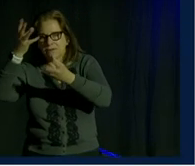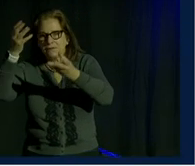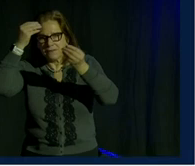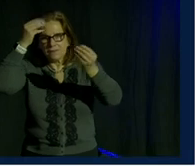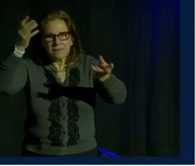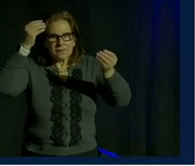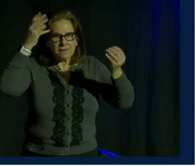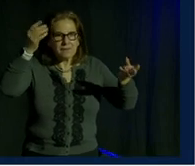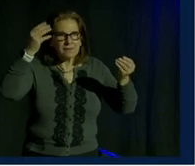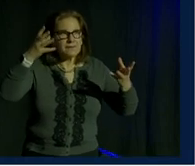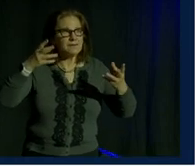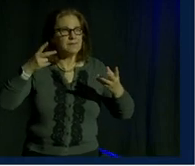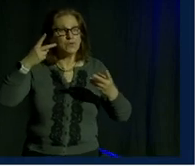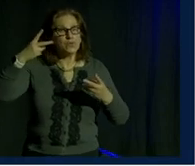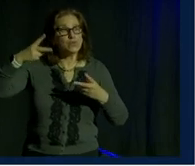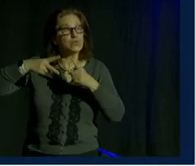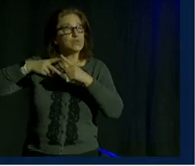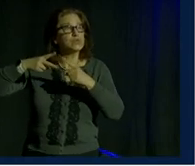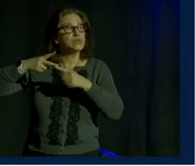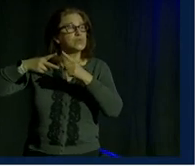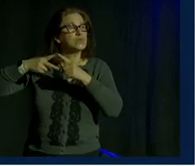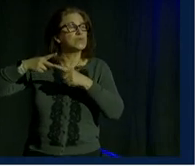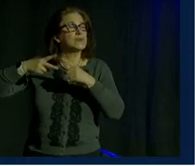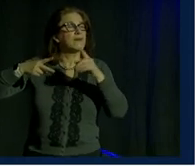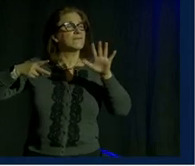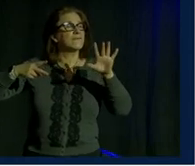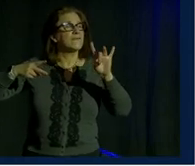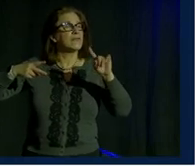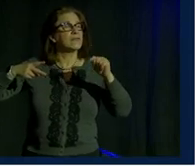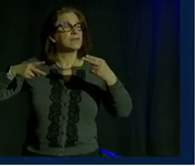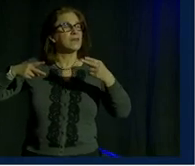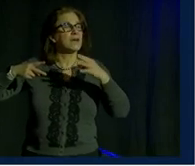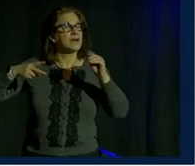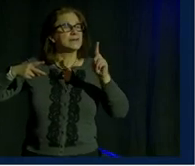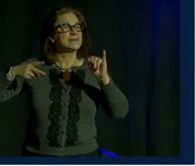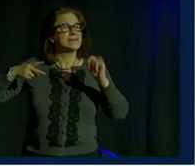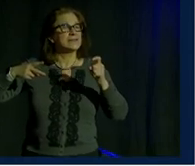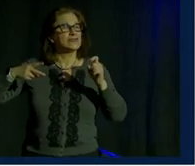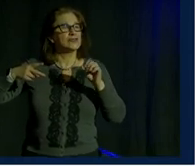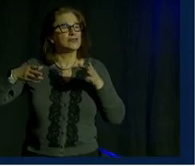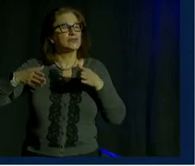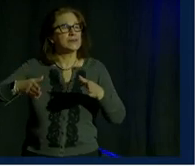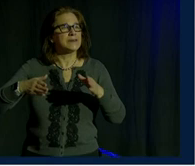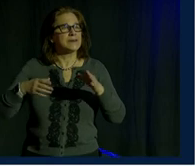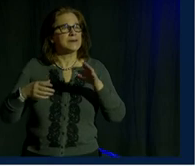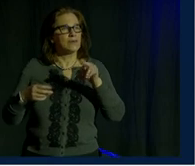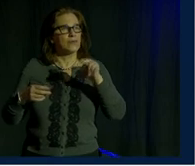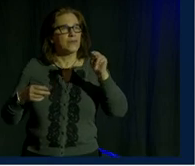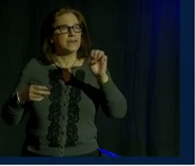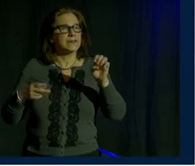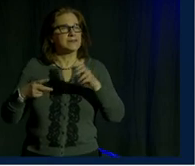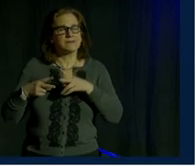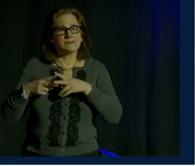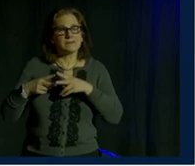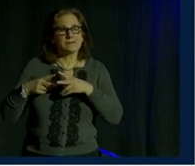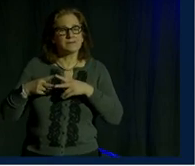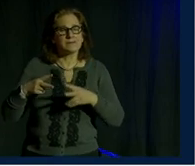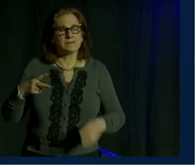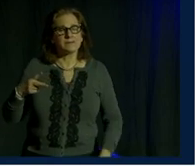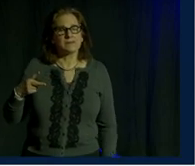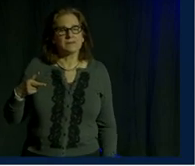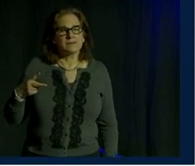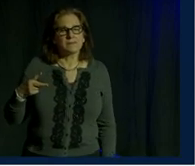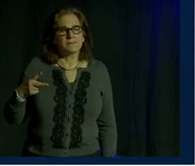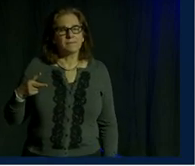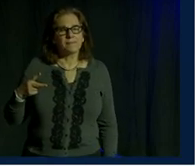32,300 square foot lot located in Ward 7's Deanwood neighborhood. It is currently zoned MU4,